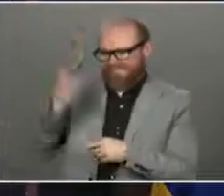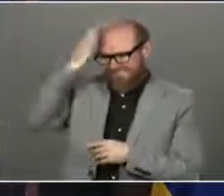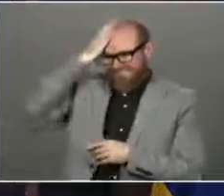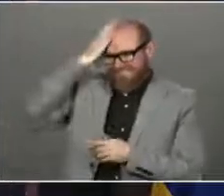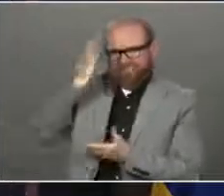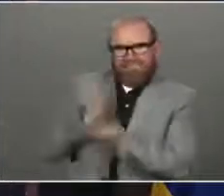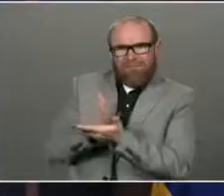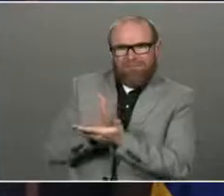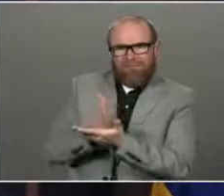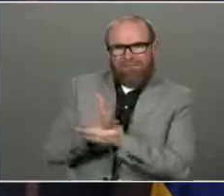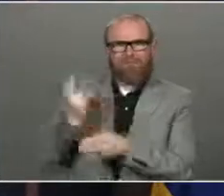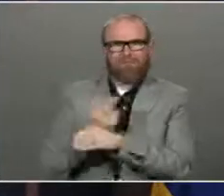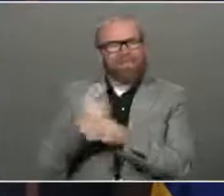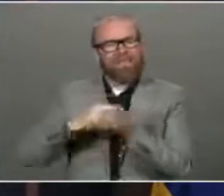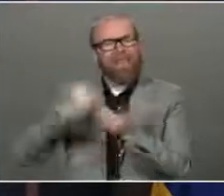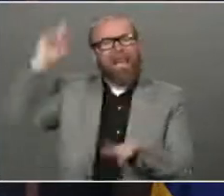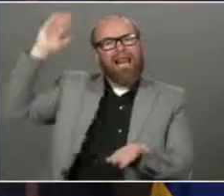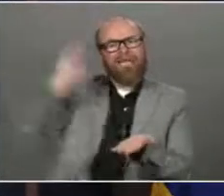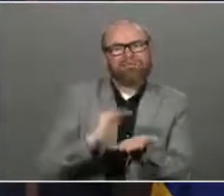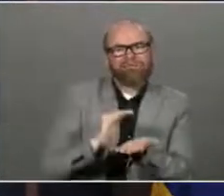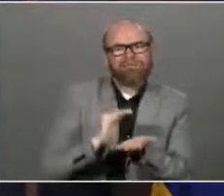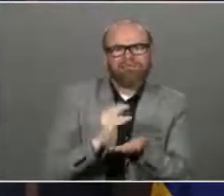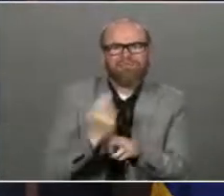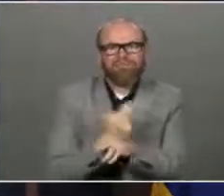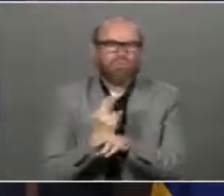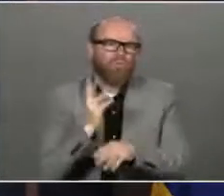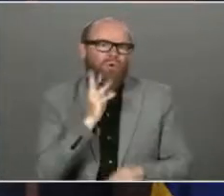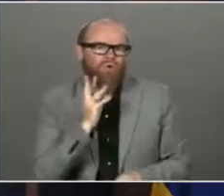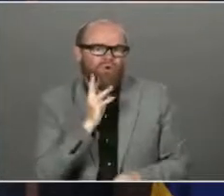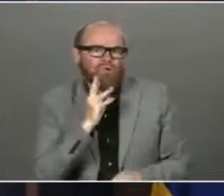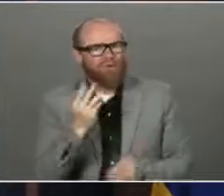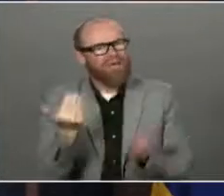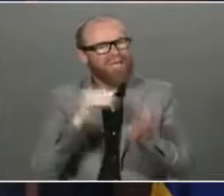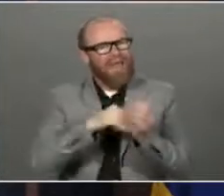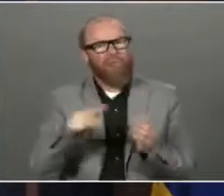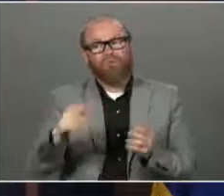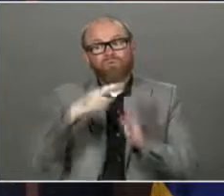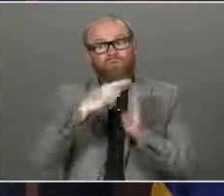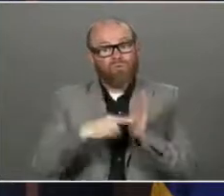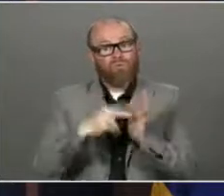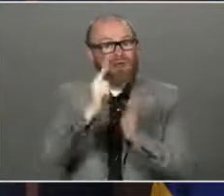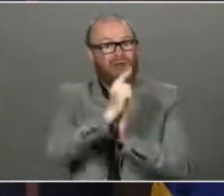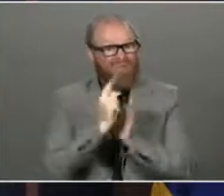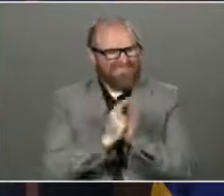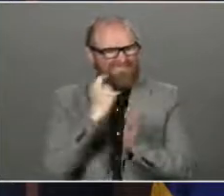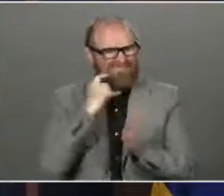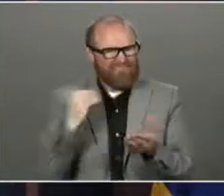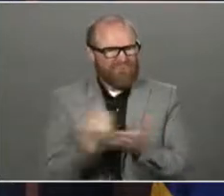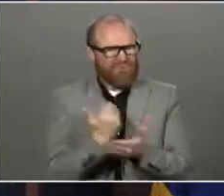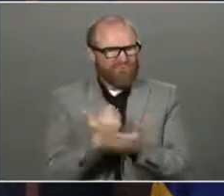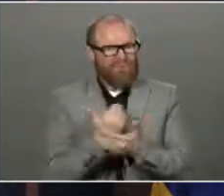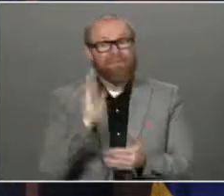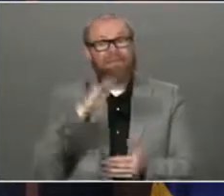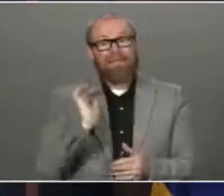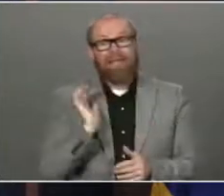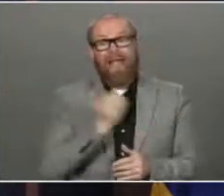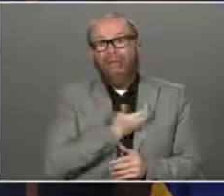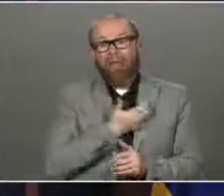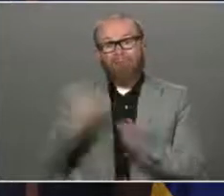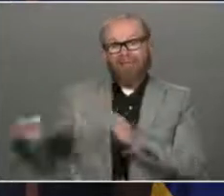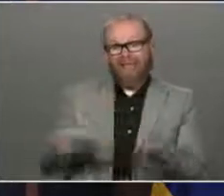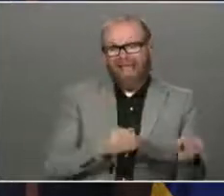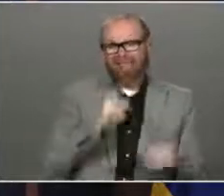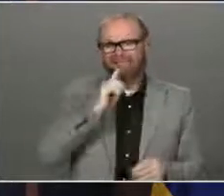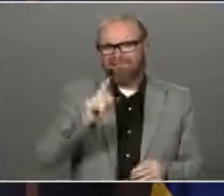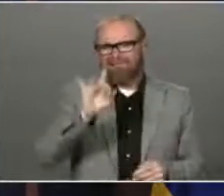that. But it's going to take a long time for that to happen. This is basically an 8-year project to get